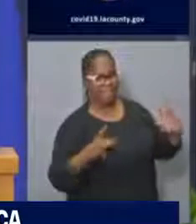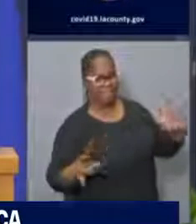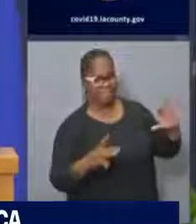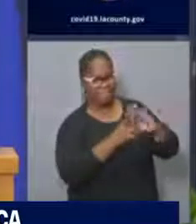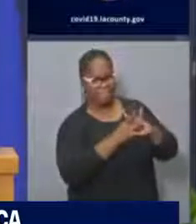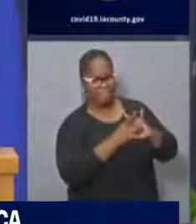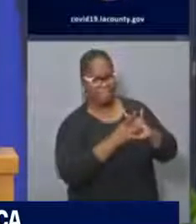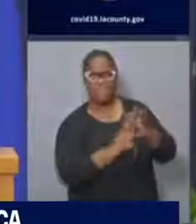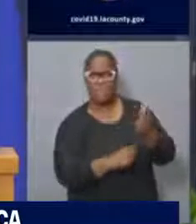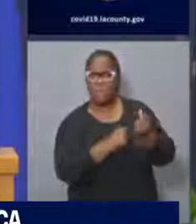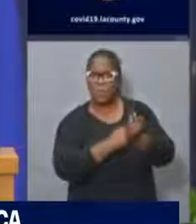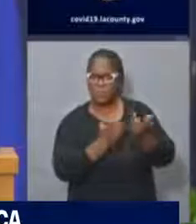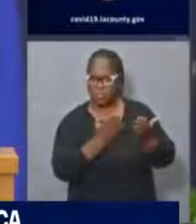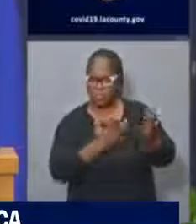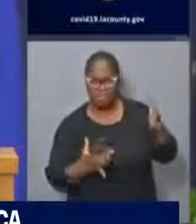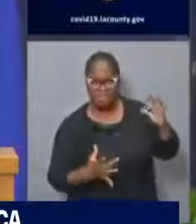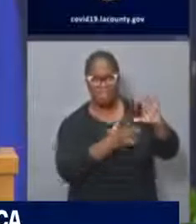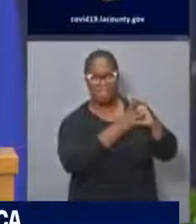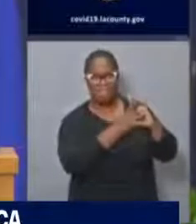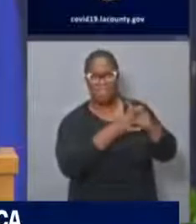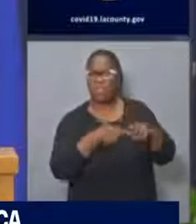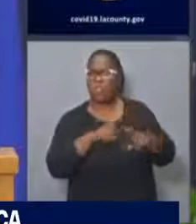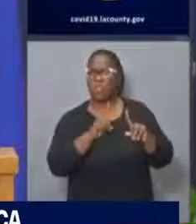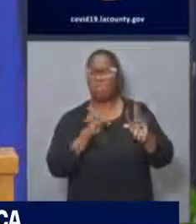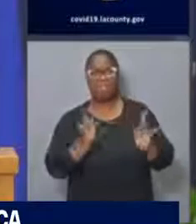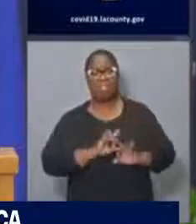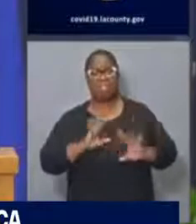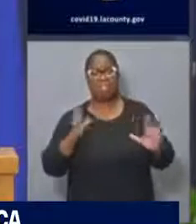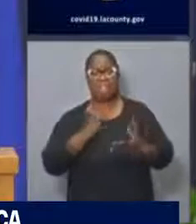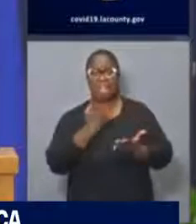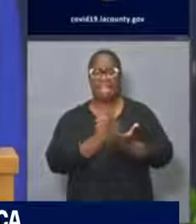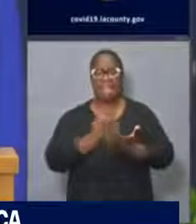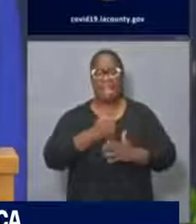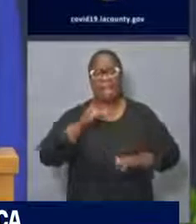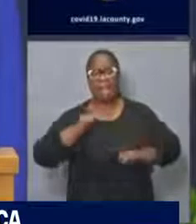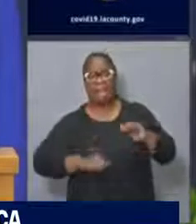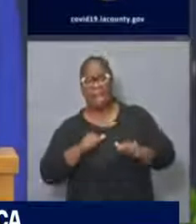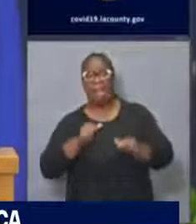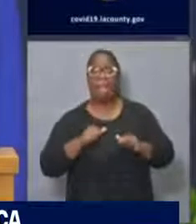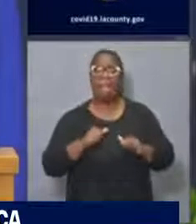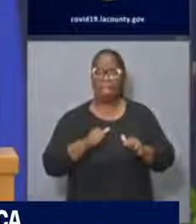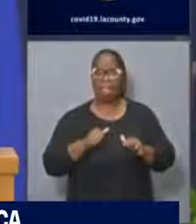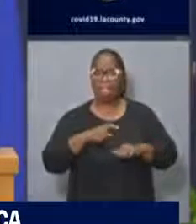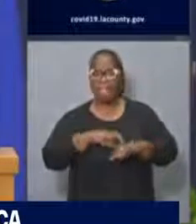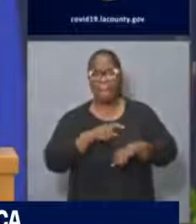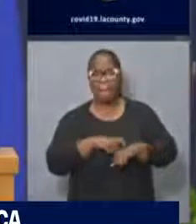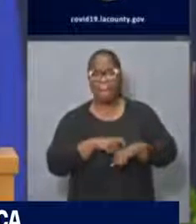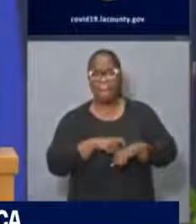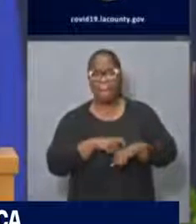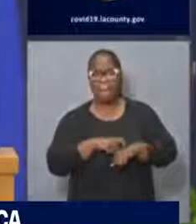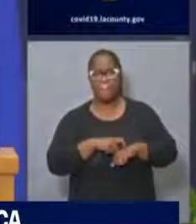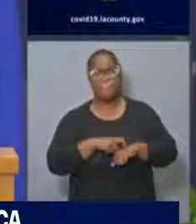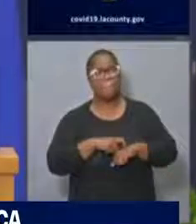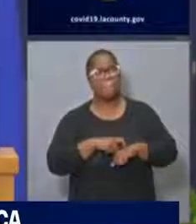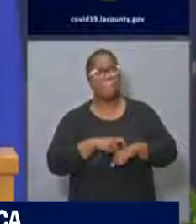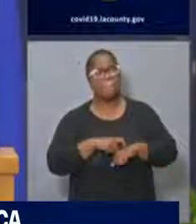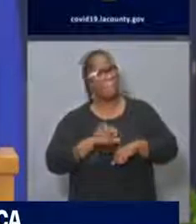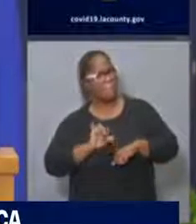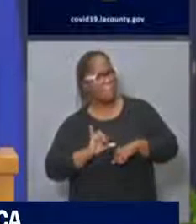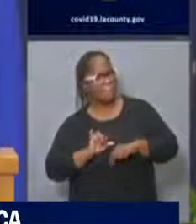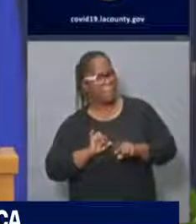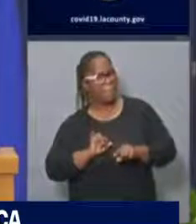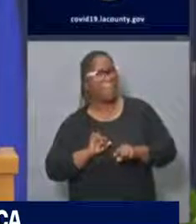during this difficult and economically uncertain time. We are looking to support other sites in